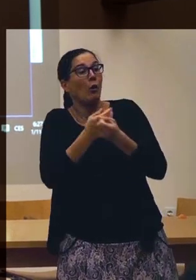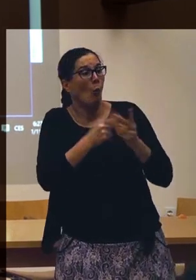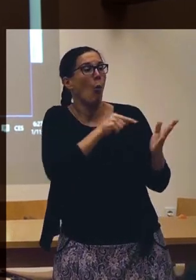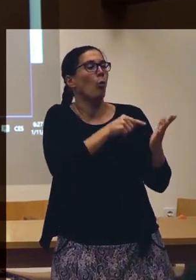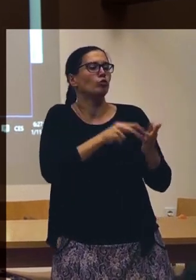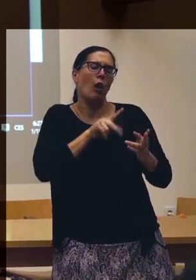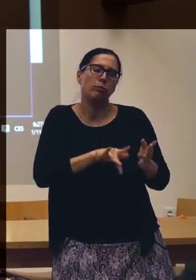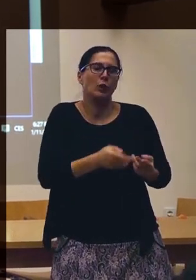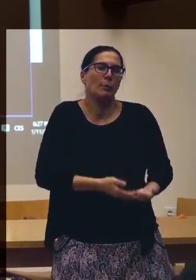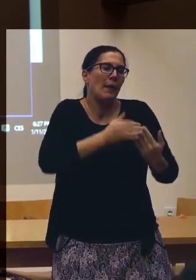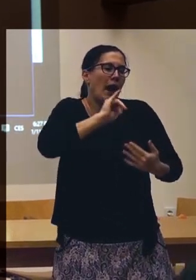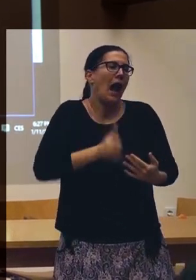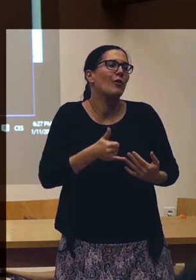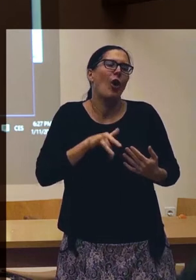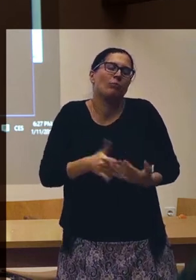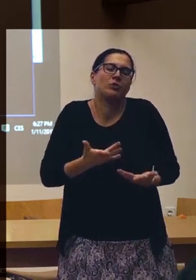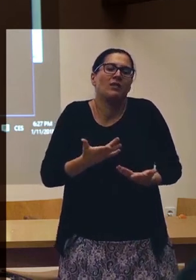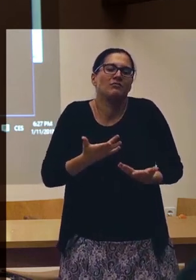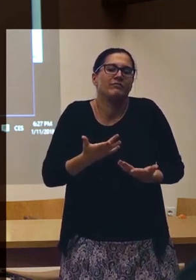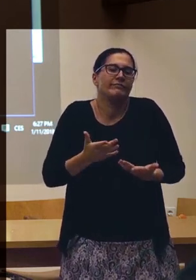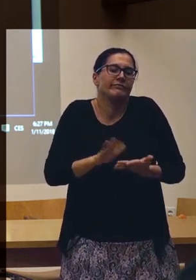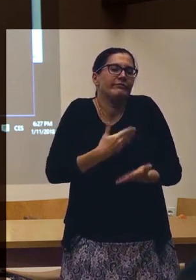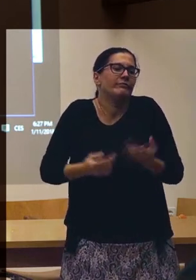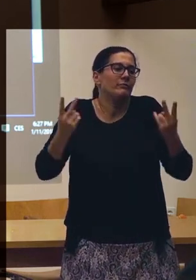example, in the development of the law,